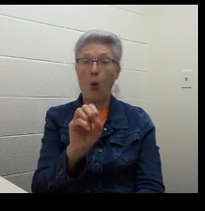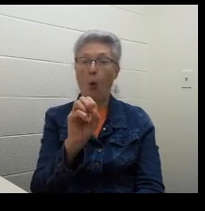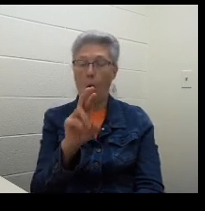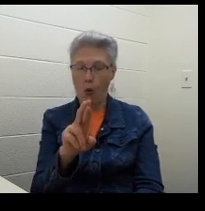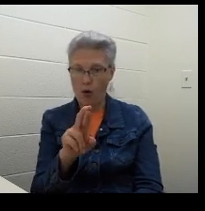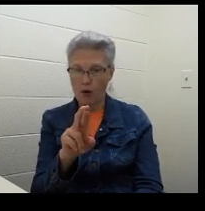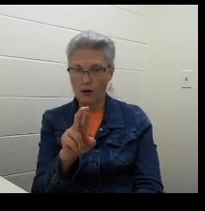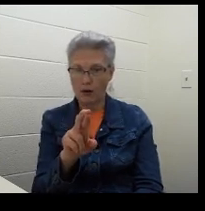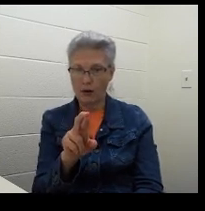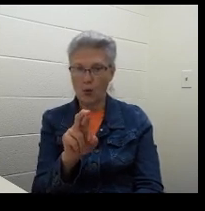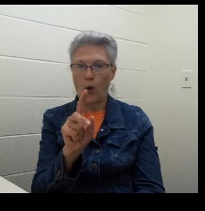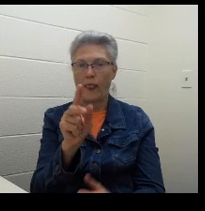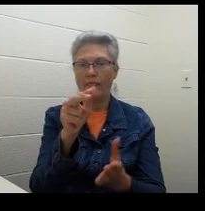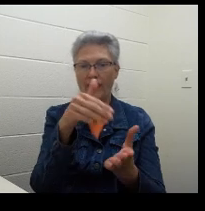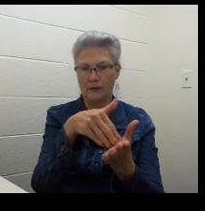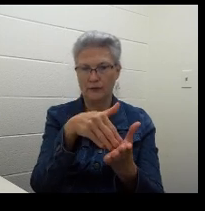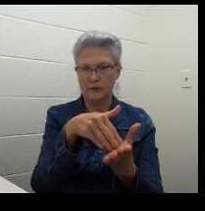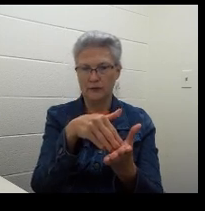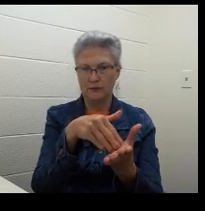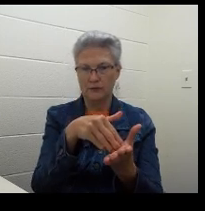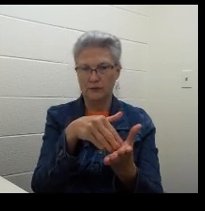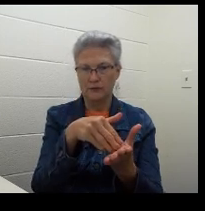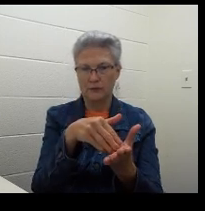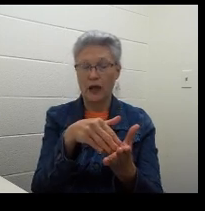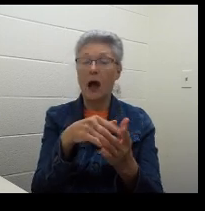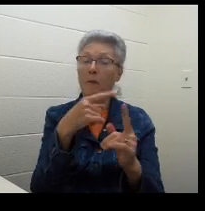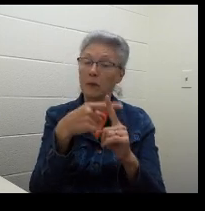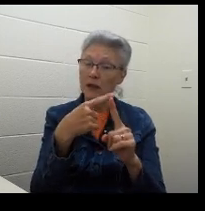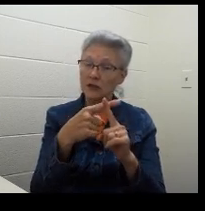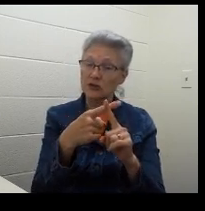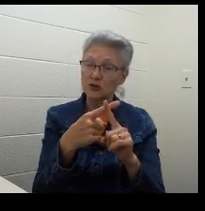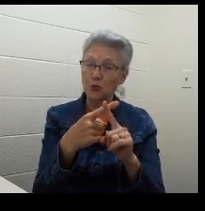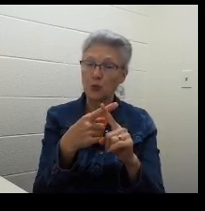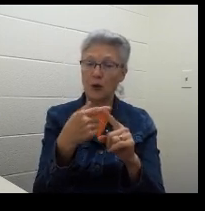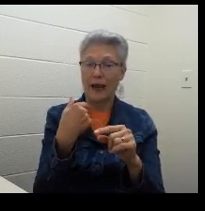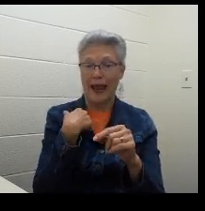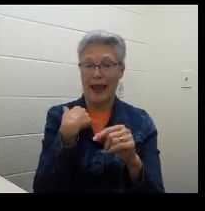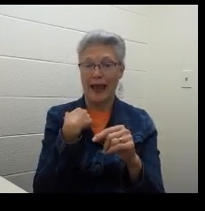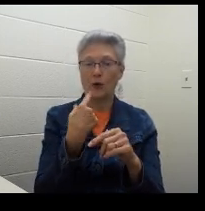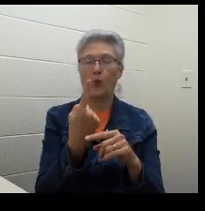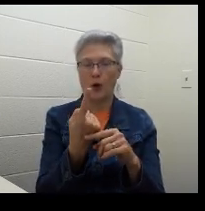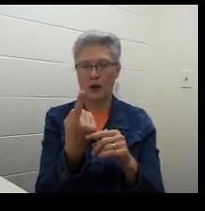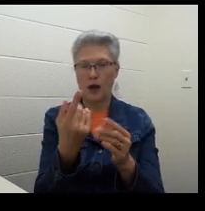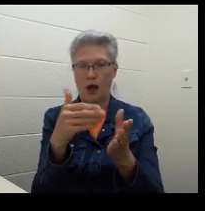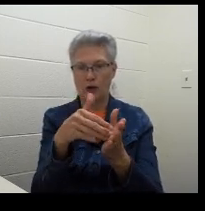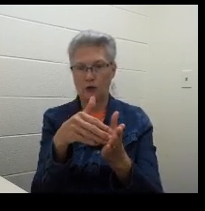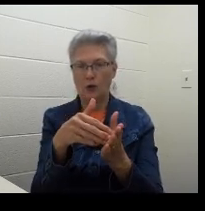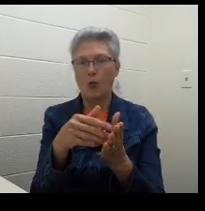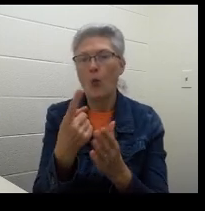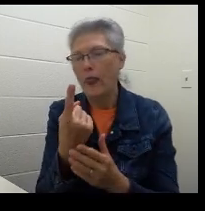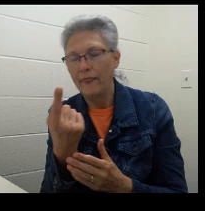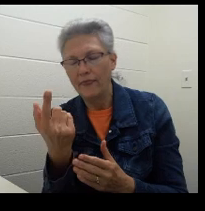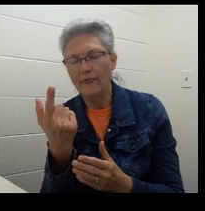or 1000, plus the 100 that was already in the hundreds